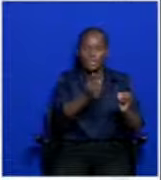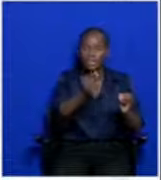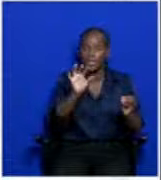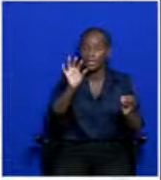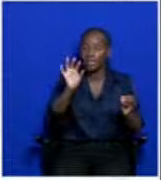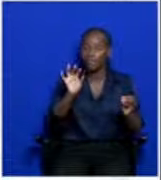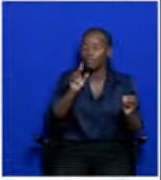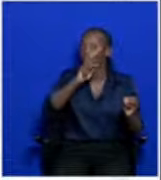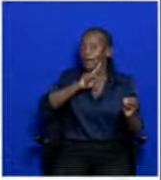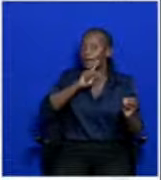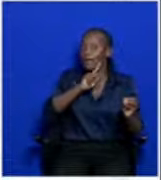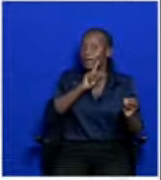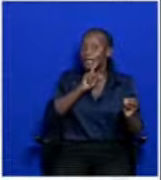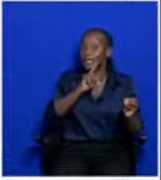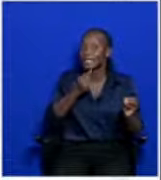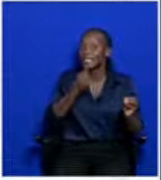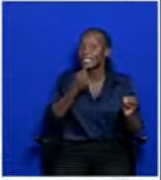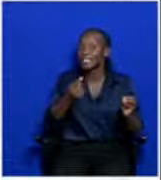cabby hole.